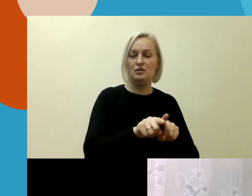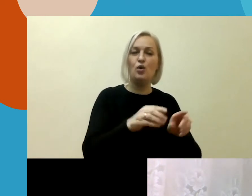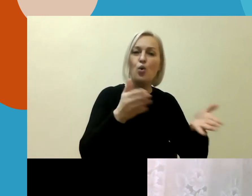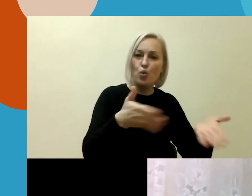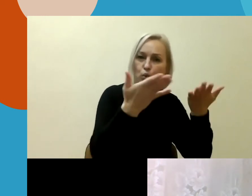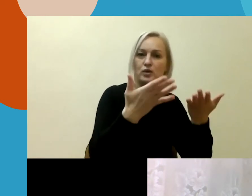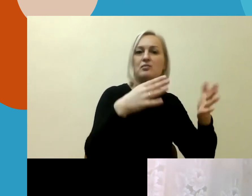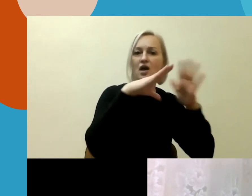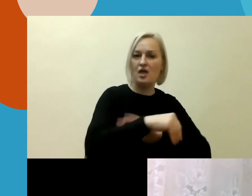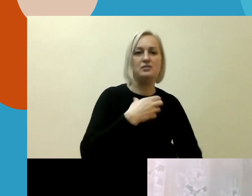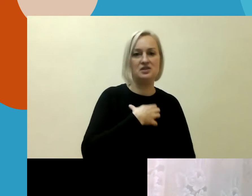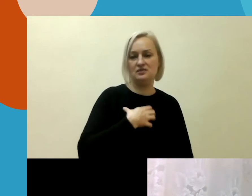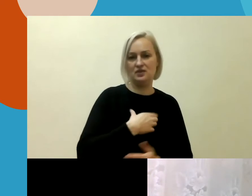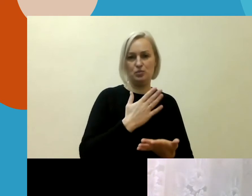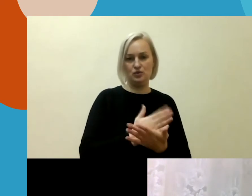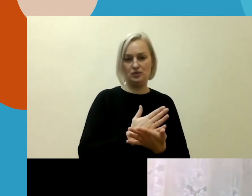as training.